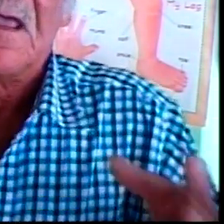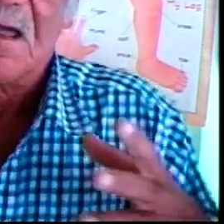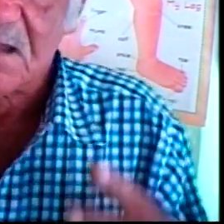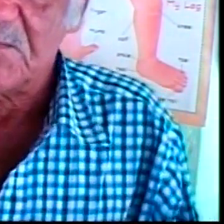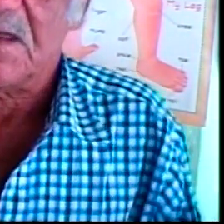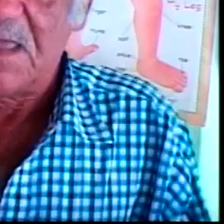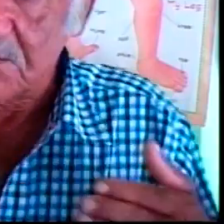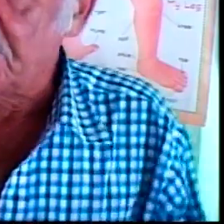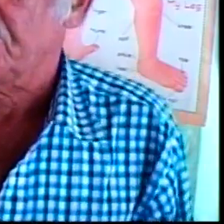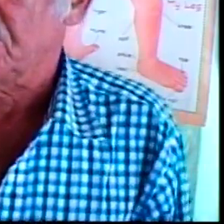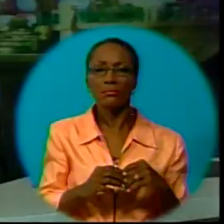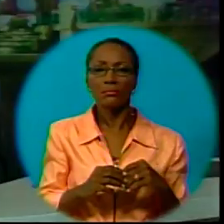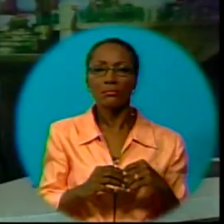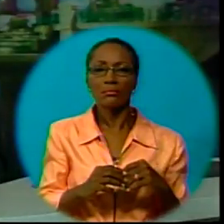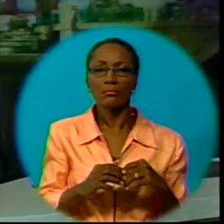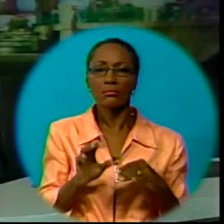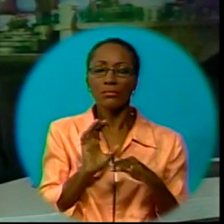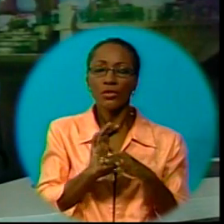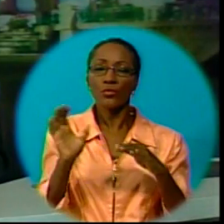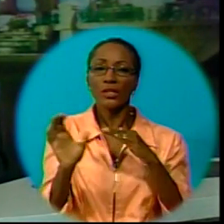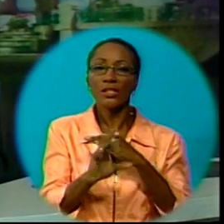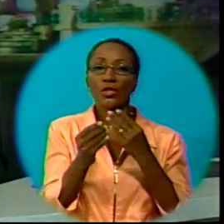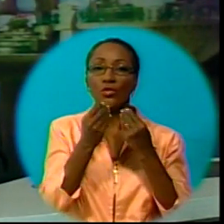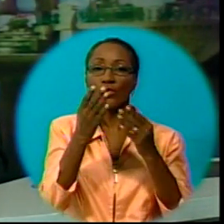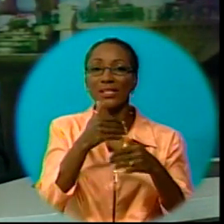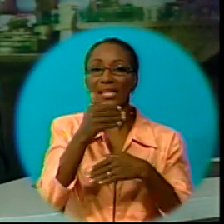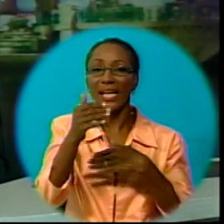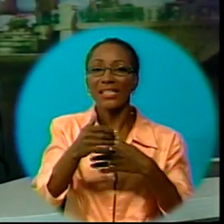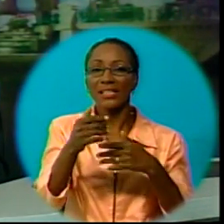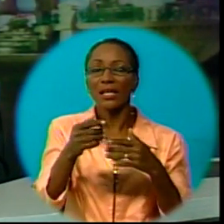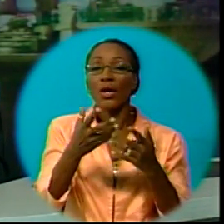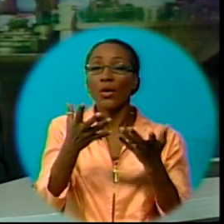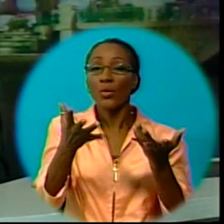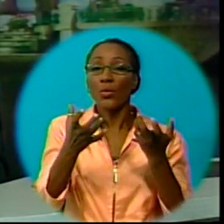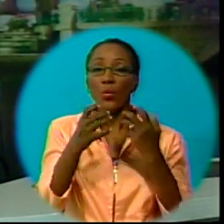us and come and help us. Regional news next, but first the reminder that we'd like